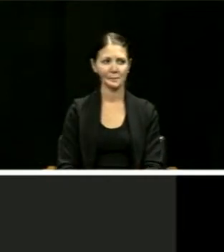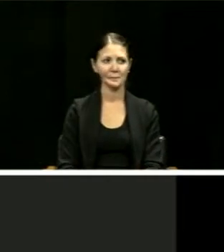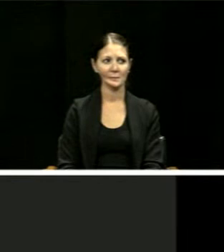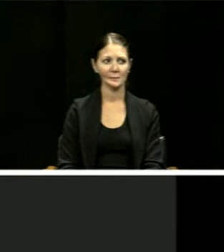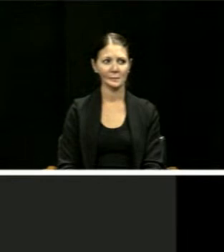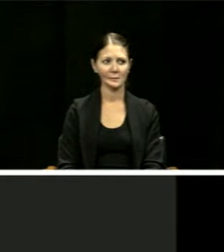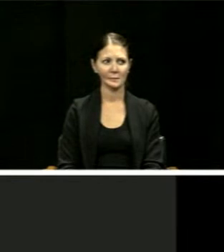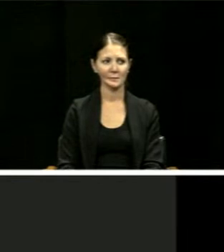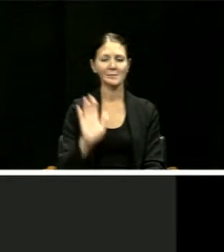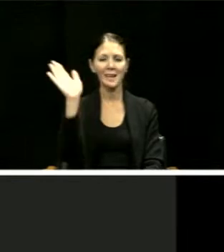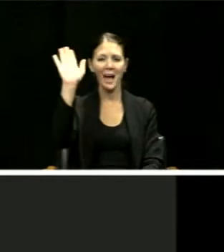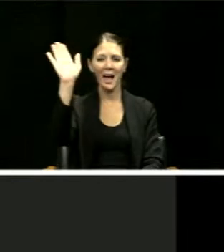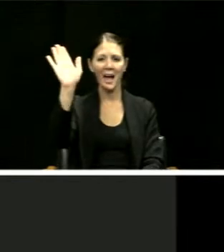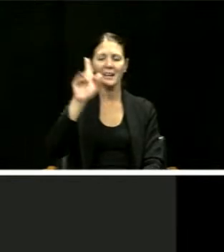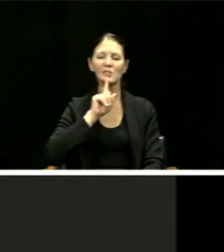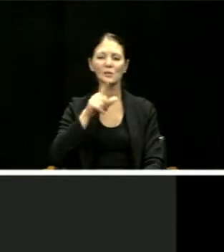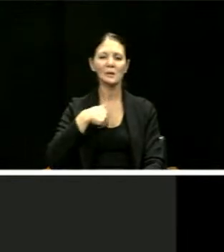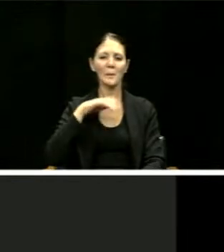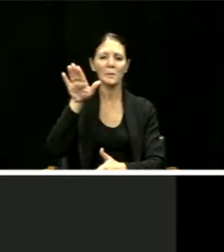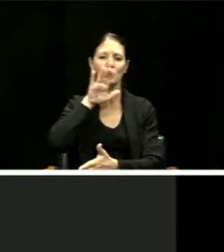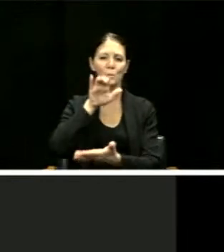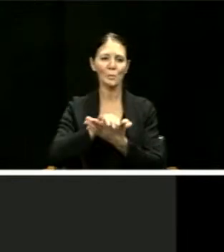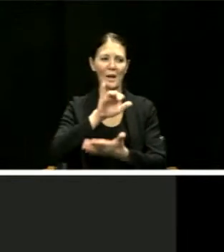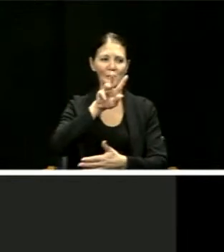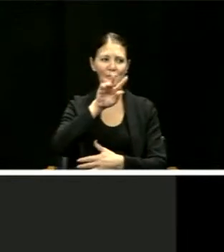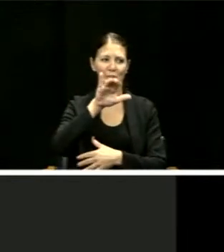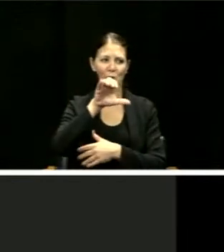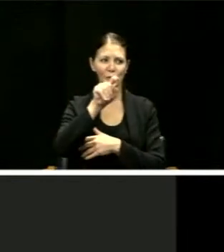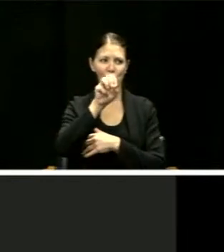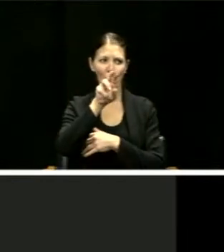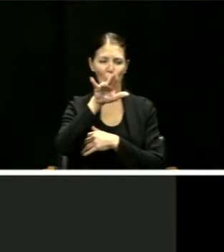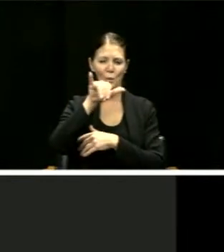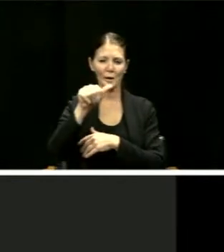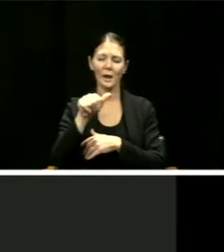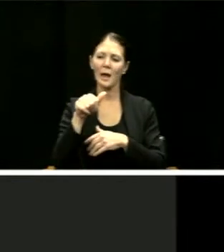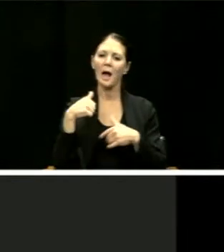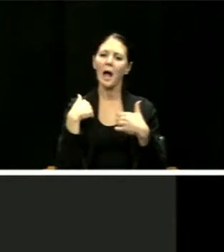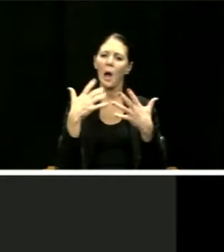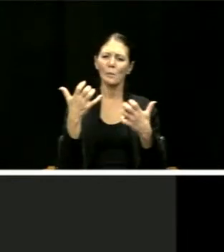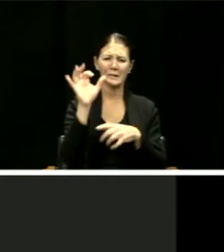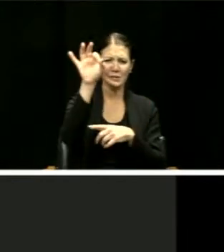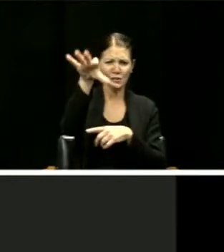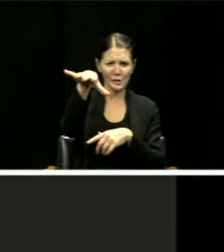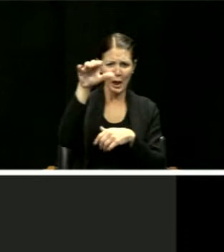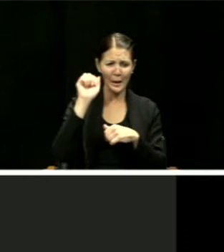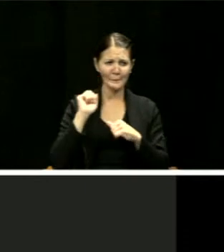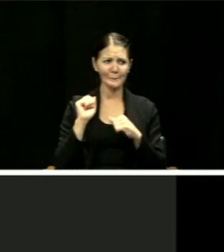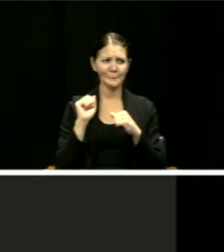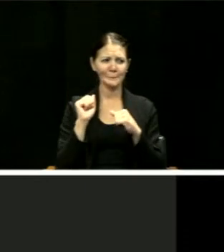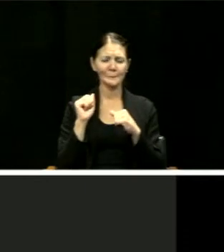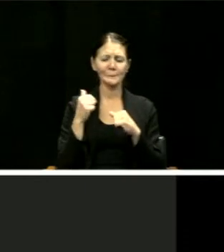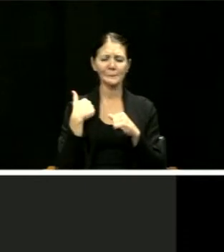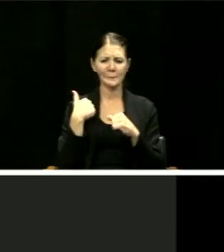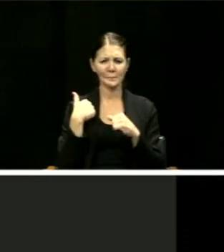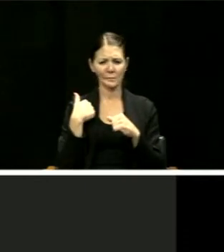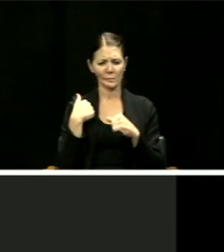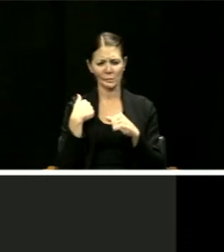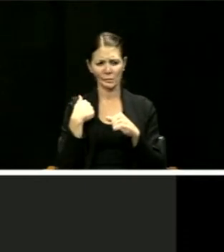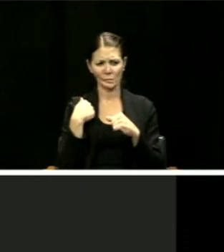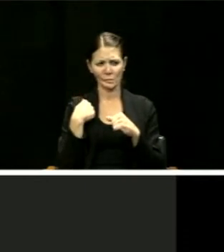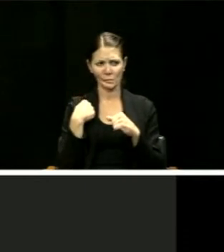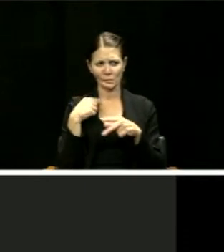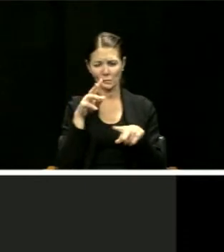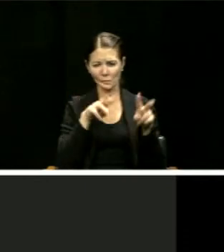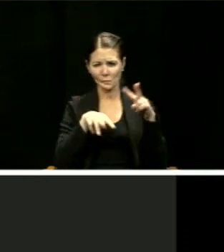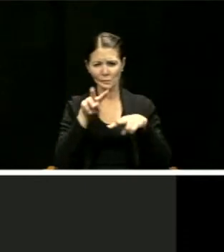Hi, this is actually Jeff's wife, Victoria. So I wanted to chime in. I was looking at